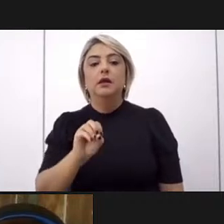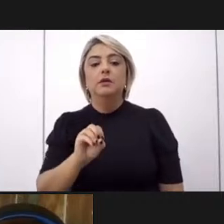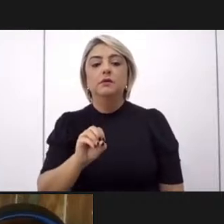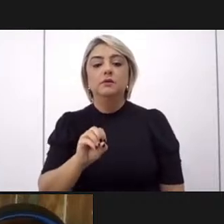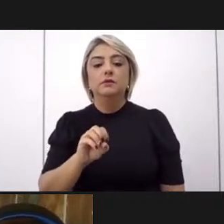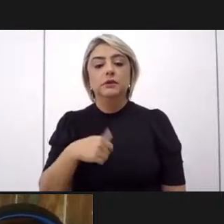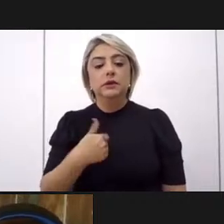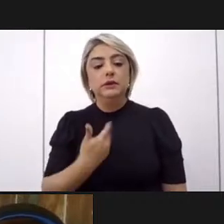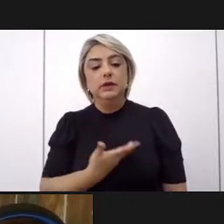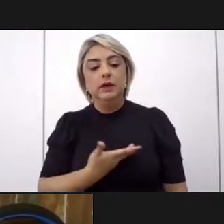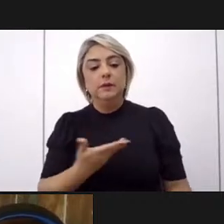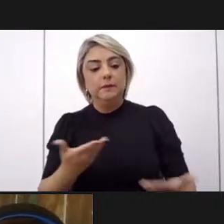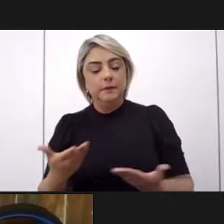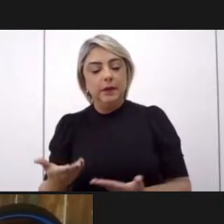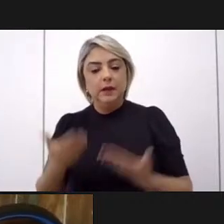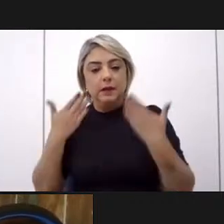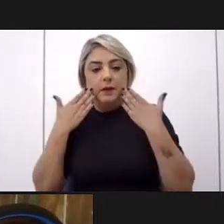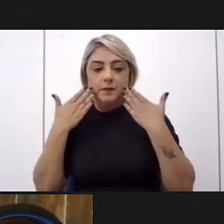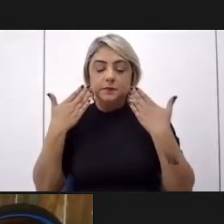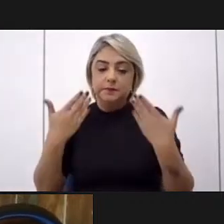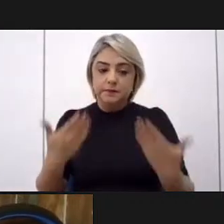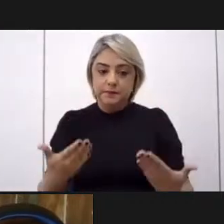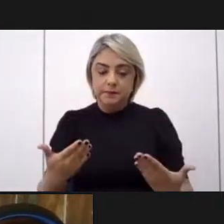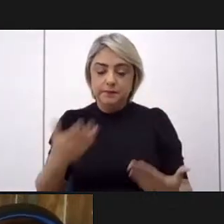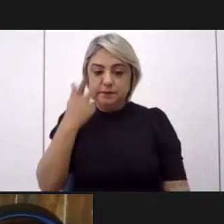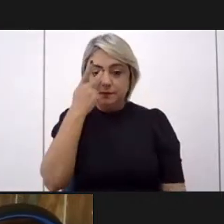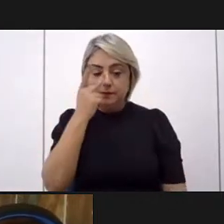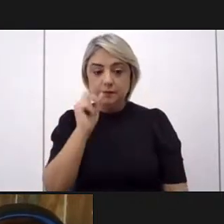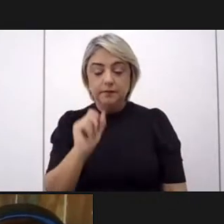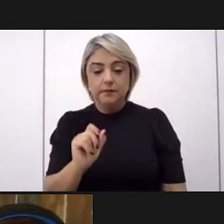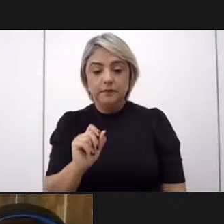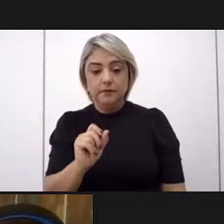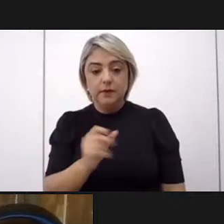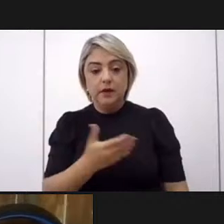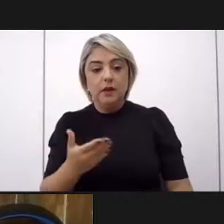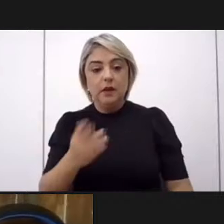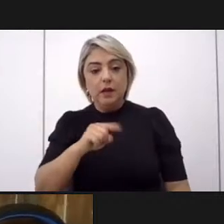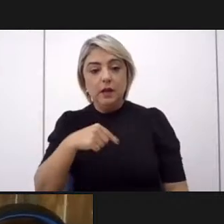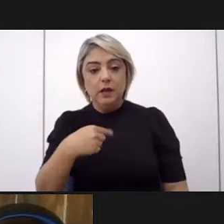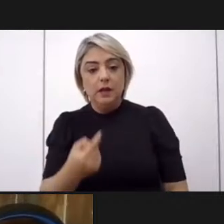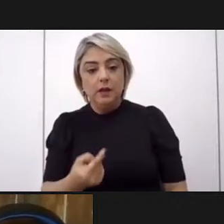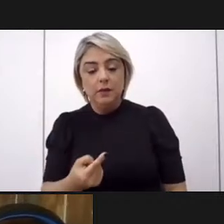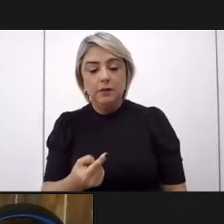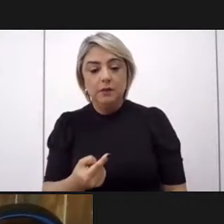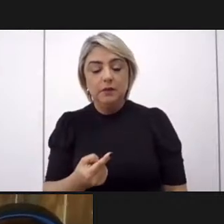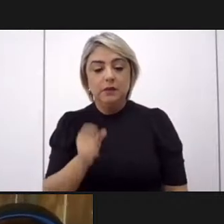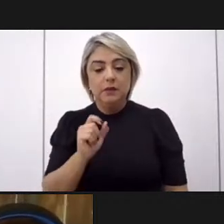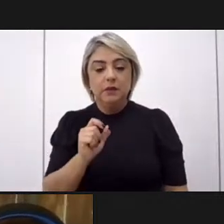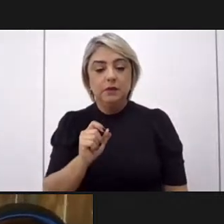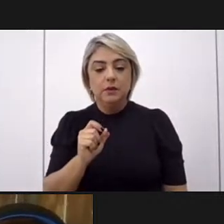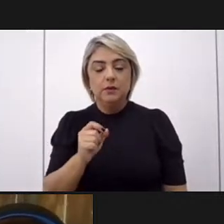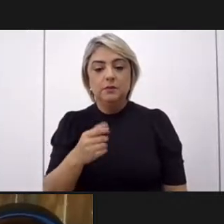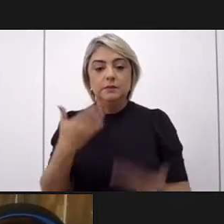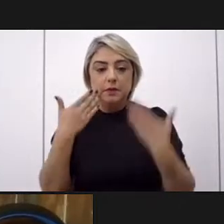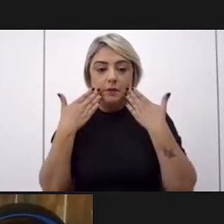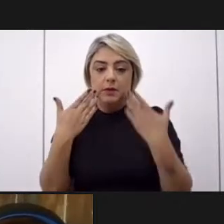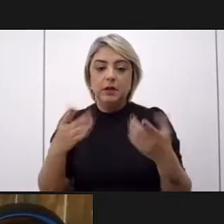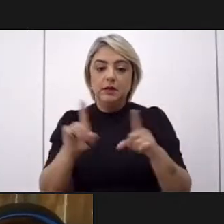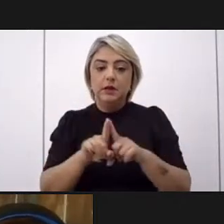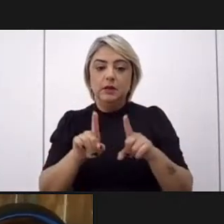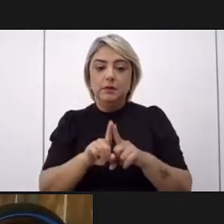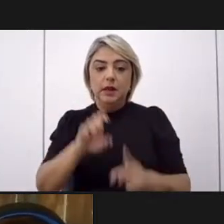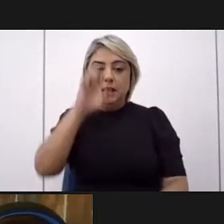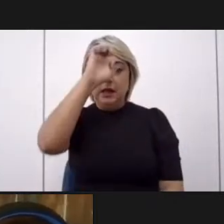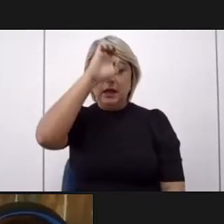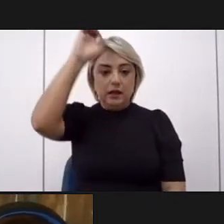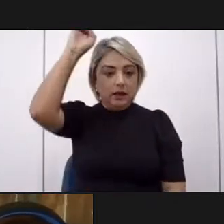himself to him, and therefore he presented himself to ENAP. Since then,